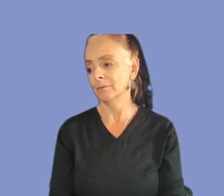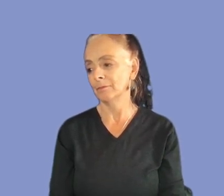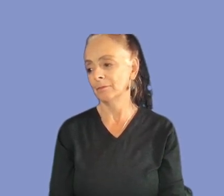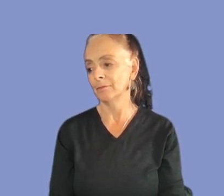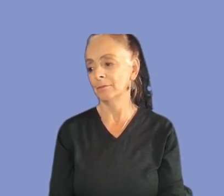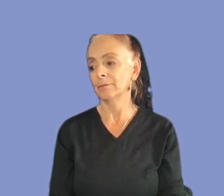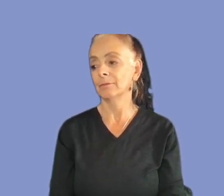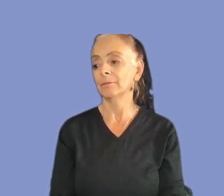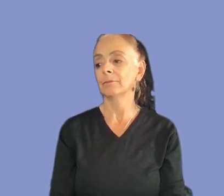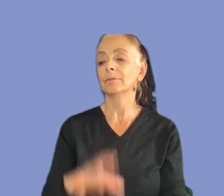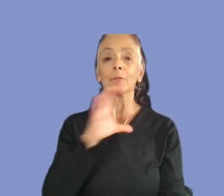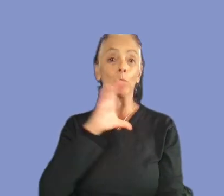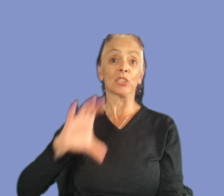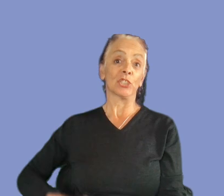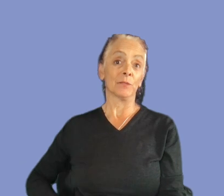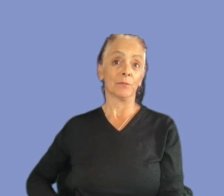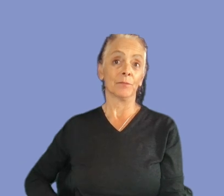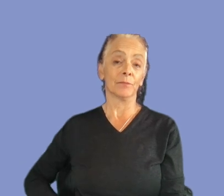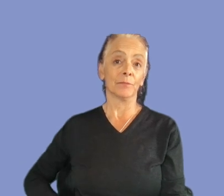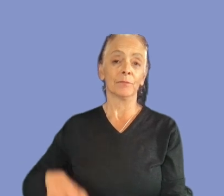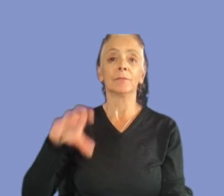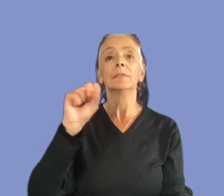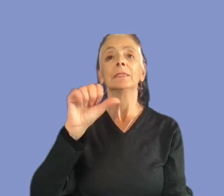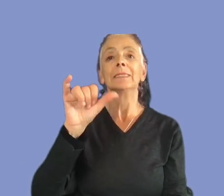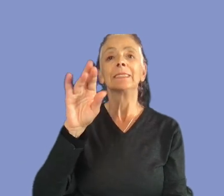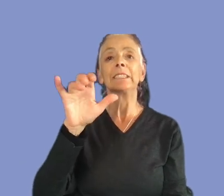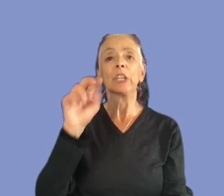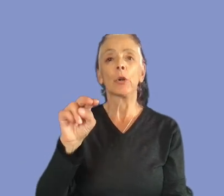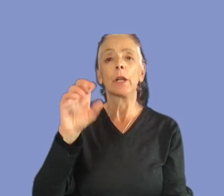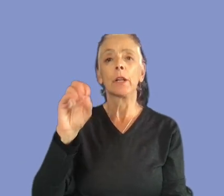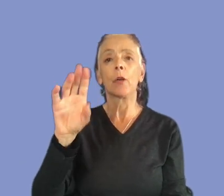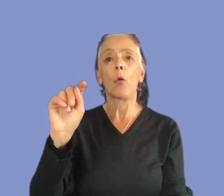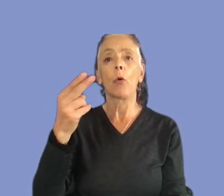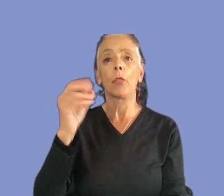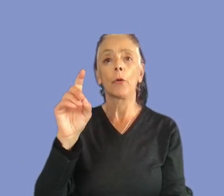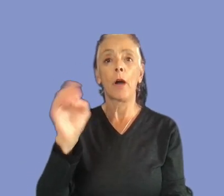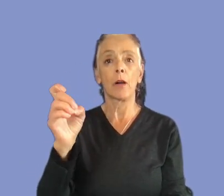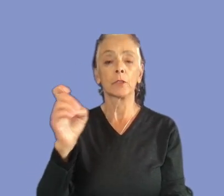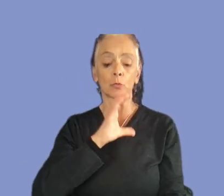This person is Christian, Syrian Orthodox Christian.